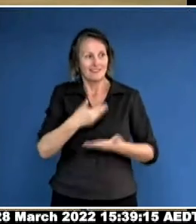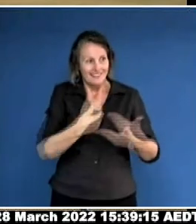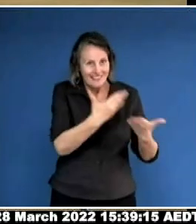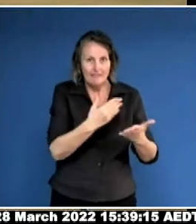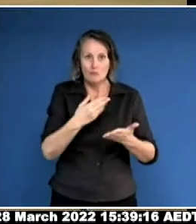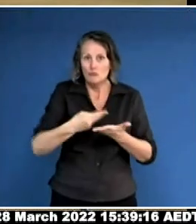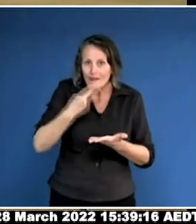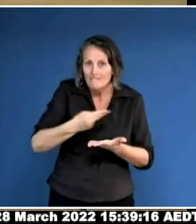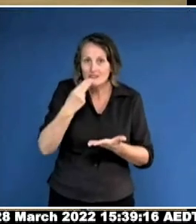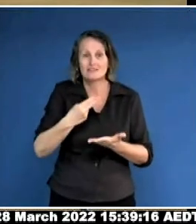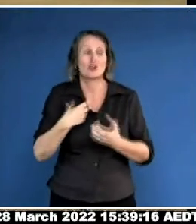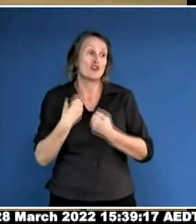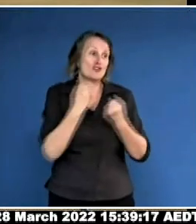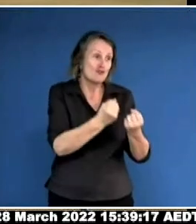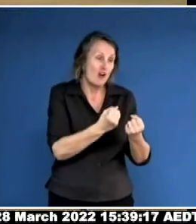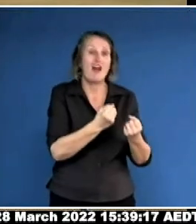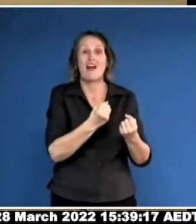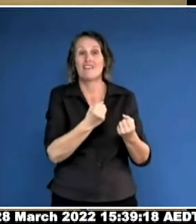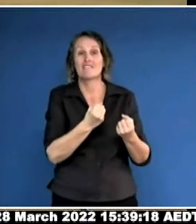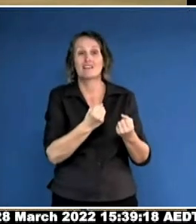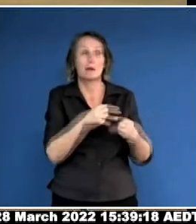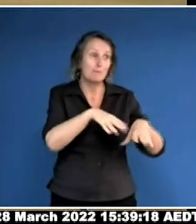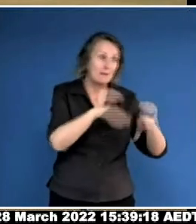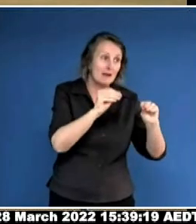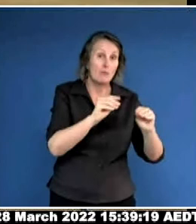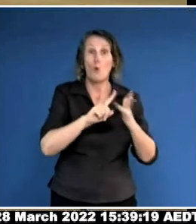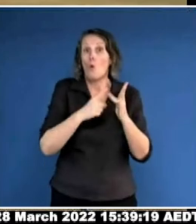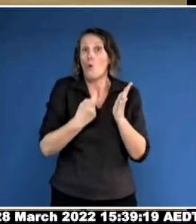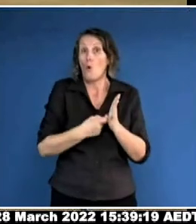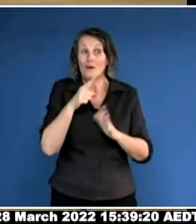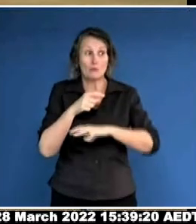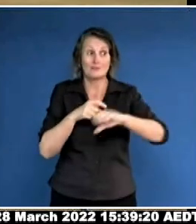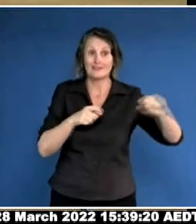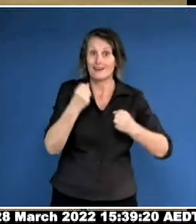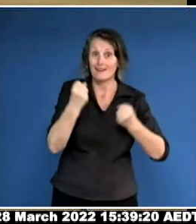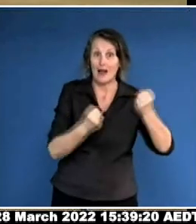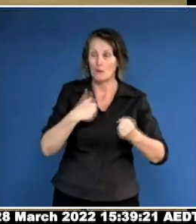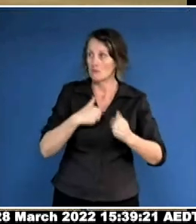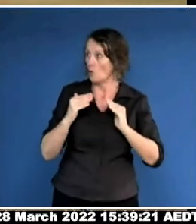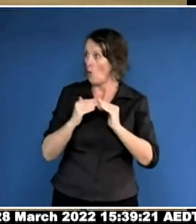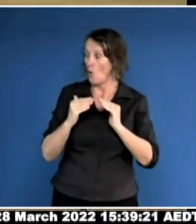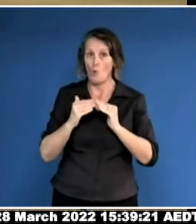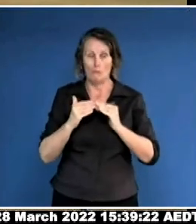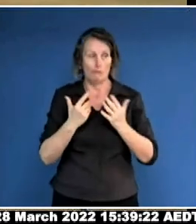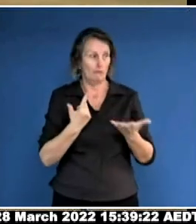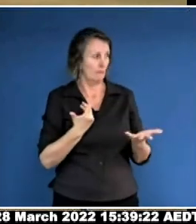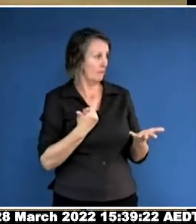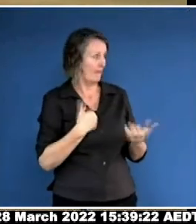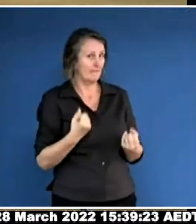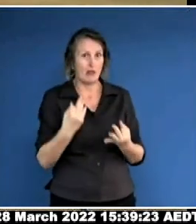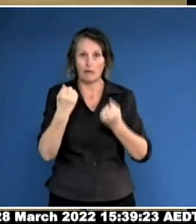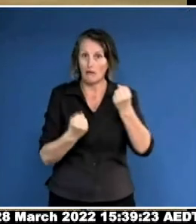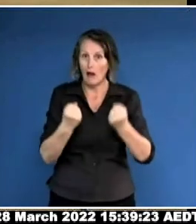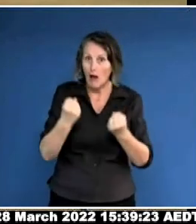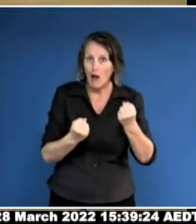up. More often, he would take the car to work and leave me without transport, but he still expected me to make breakfast and keep